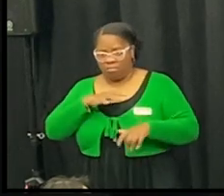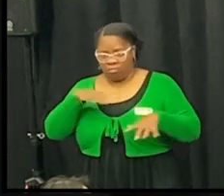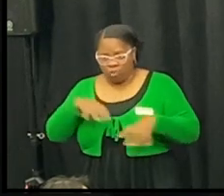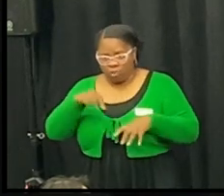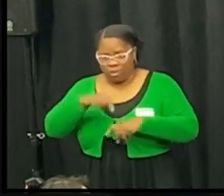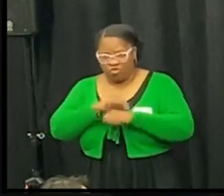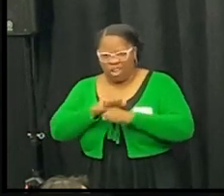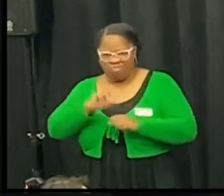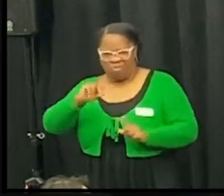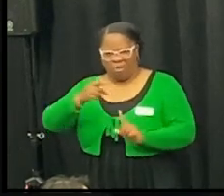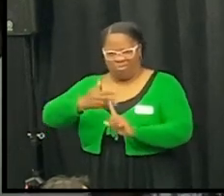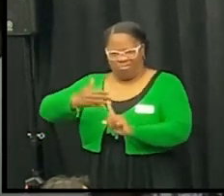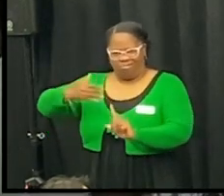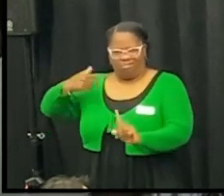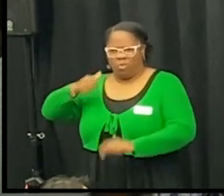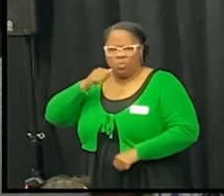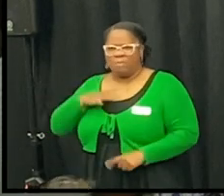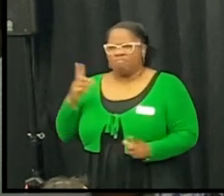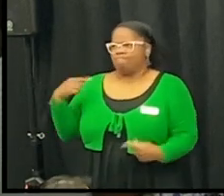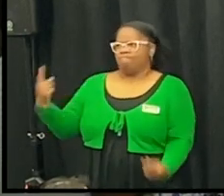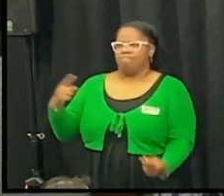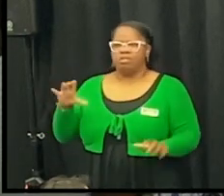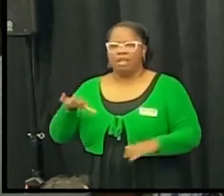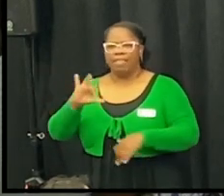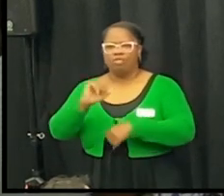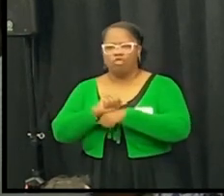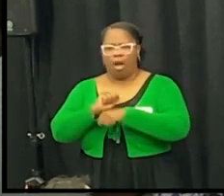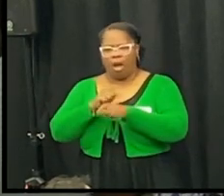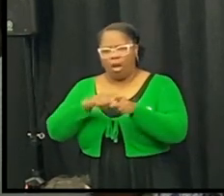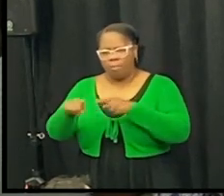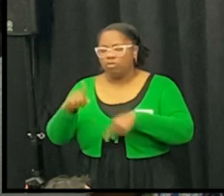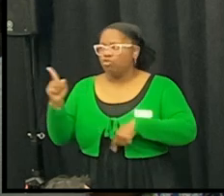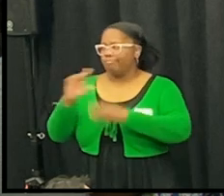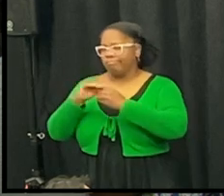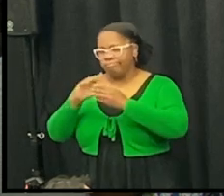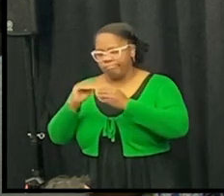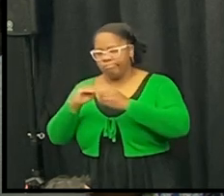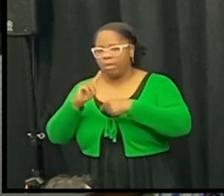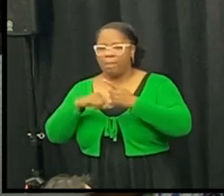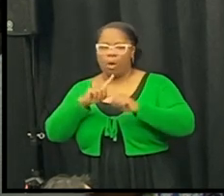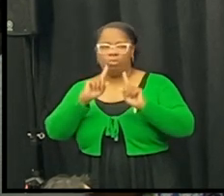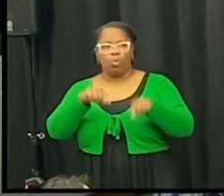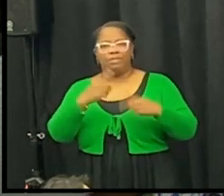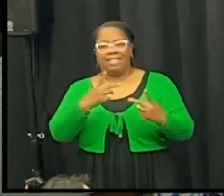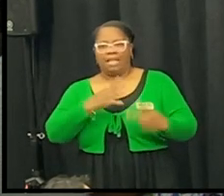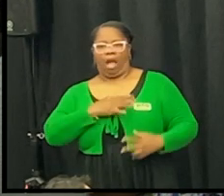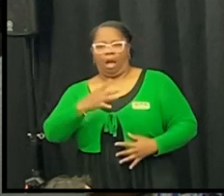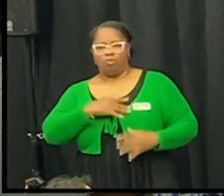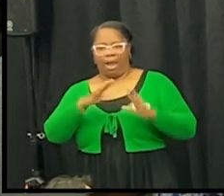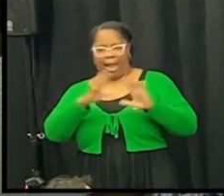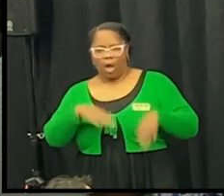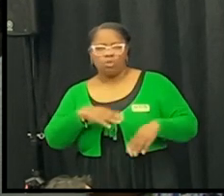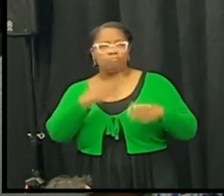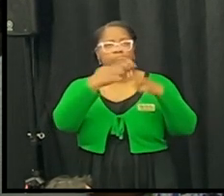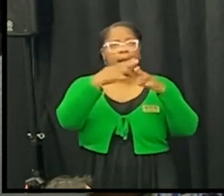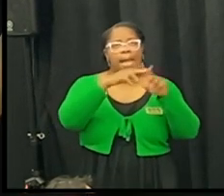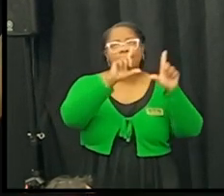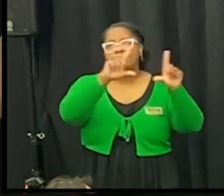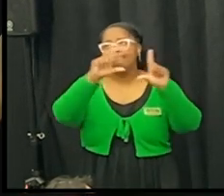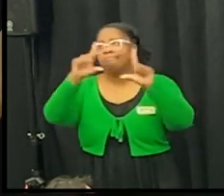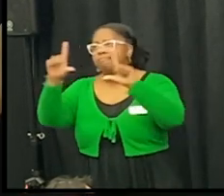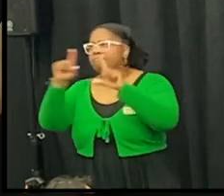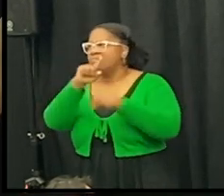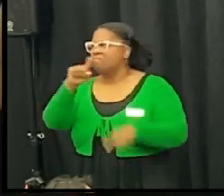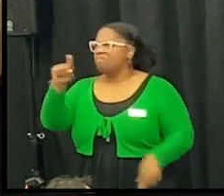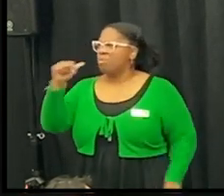always been here doing this job. Women have always done this job. And she said, she told a story about going to visit an opera house and looking at the names of the history. And she was like, there are women on here that